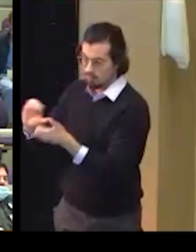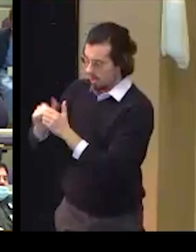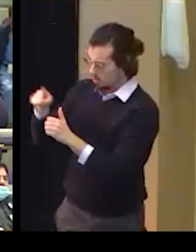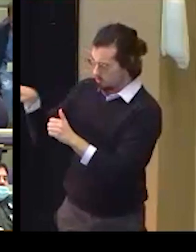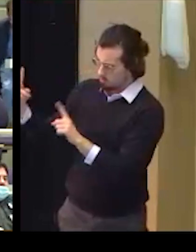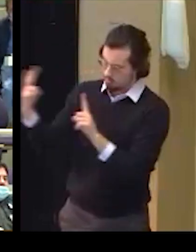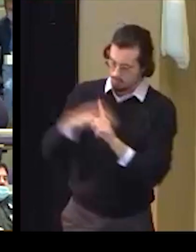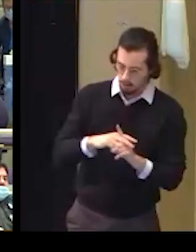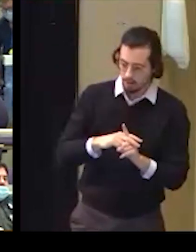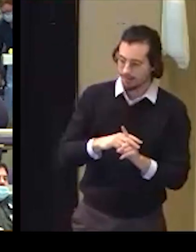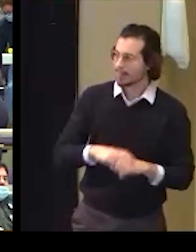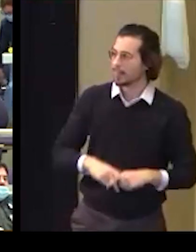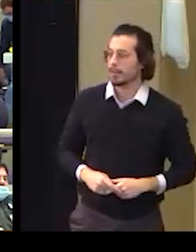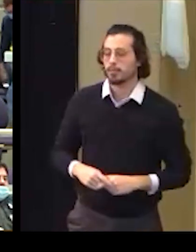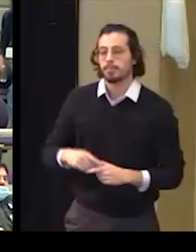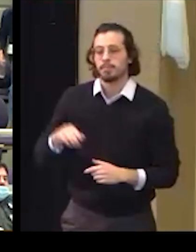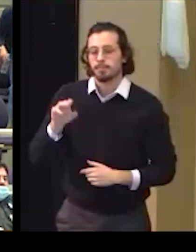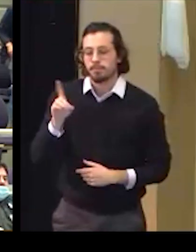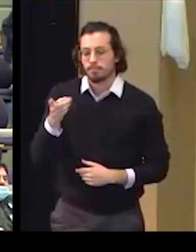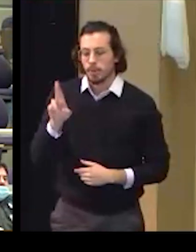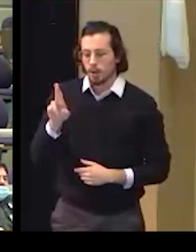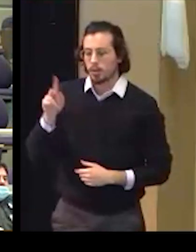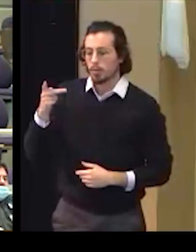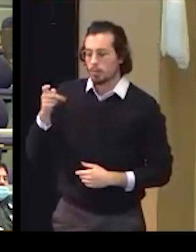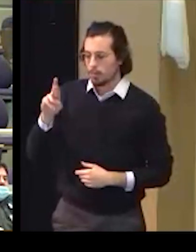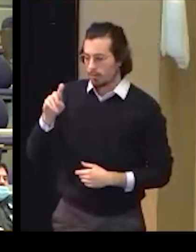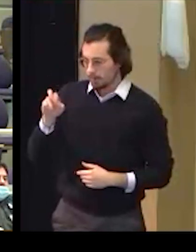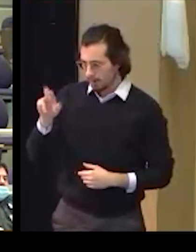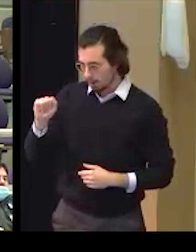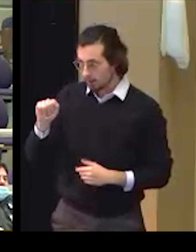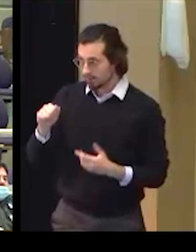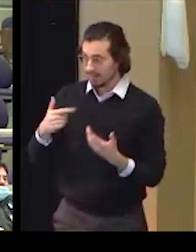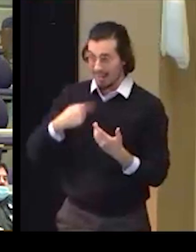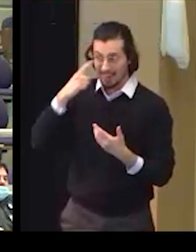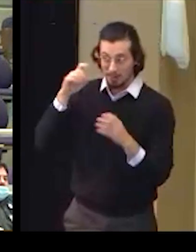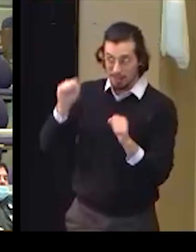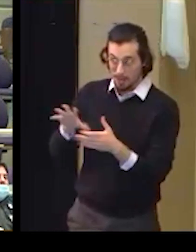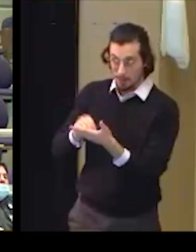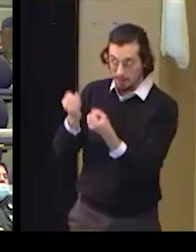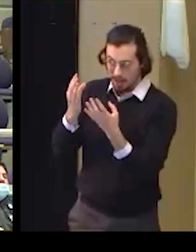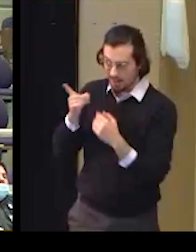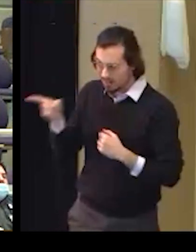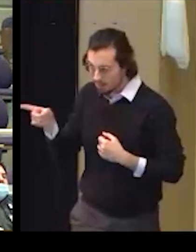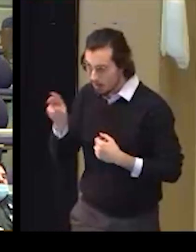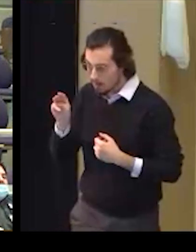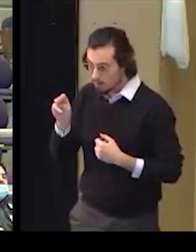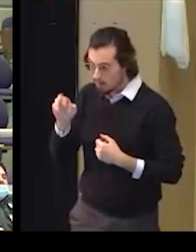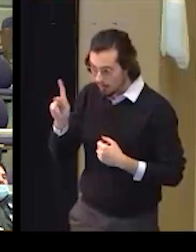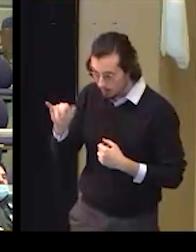I think there's a lot to learn from other cultures that was there anything you want to say from the legal point of view, or?